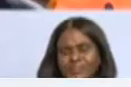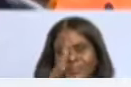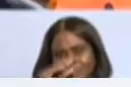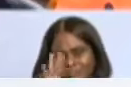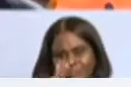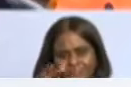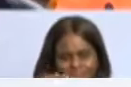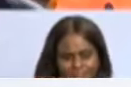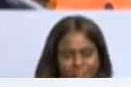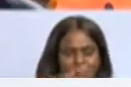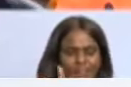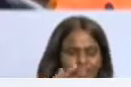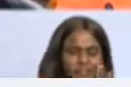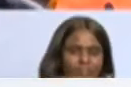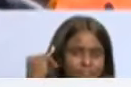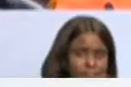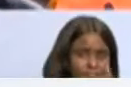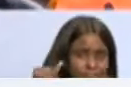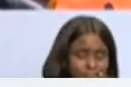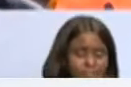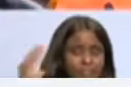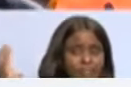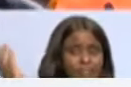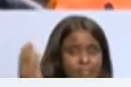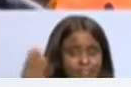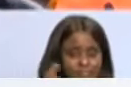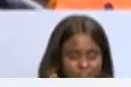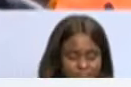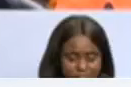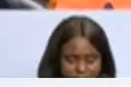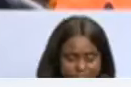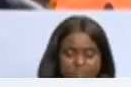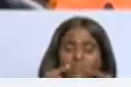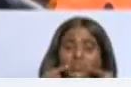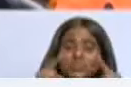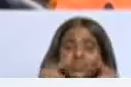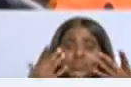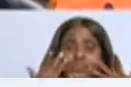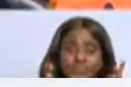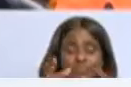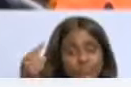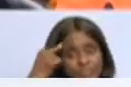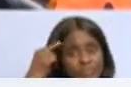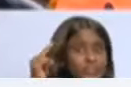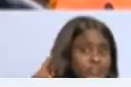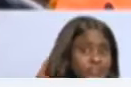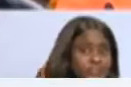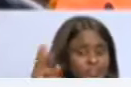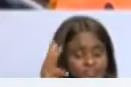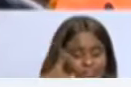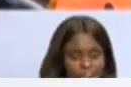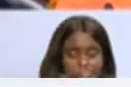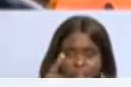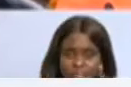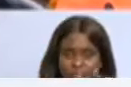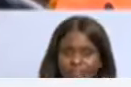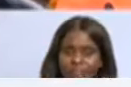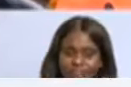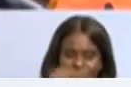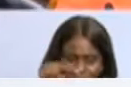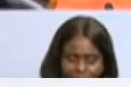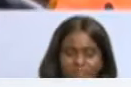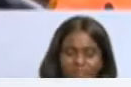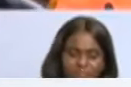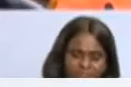in our last address, we announced that government would embark on a national